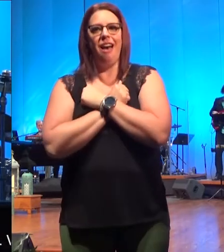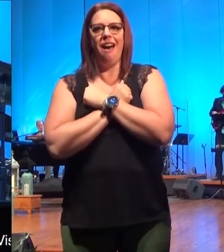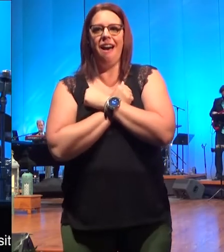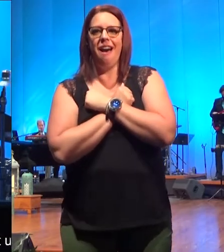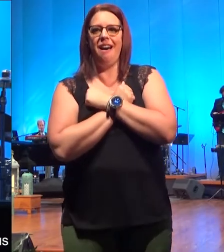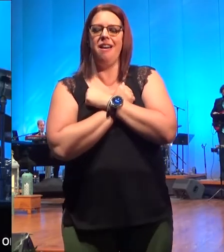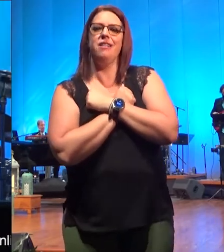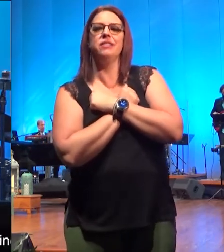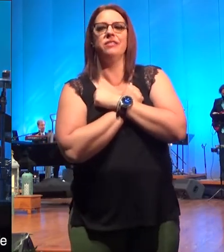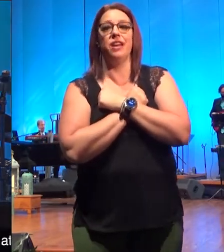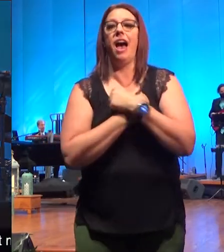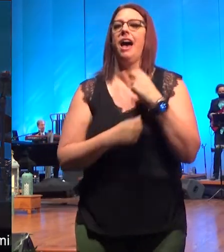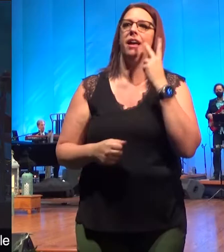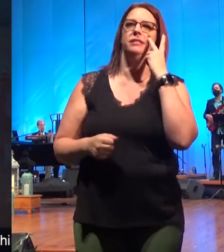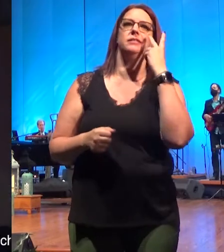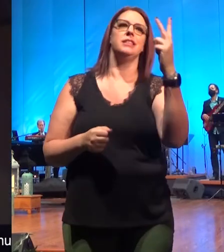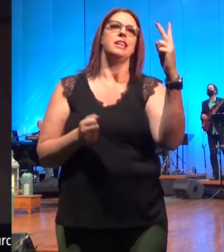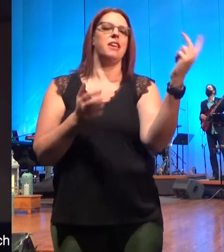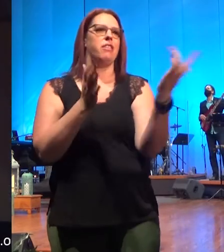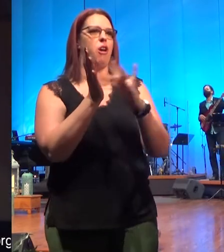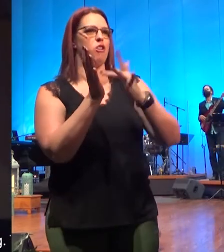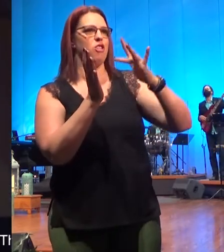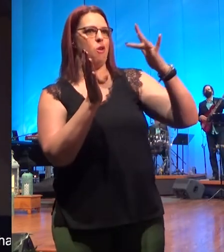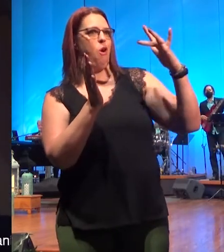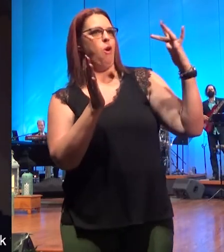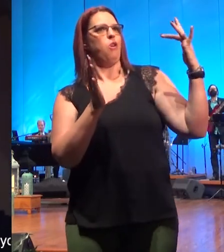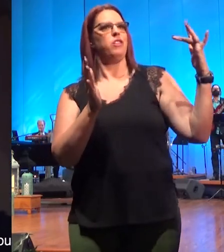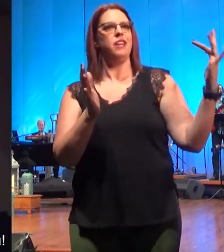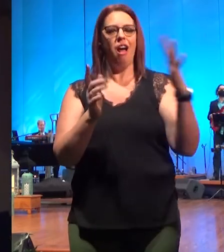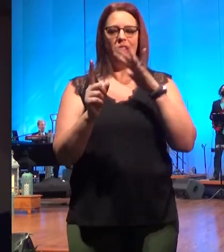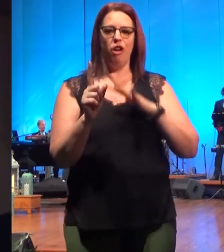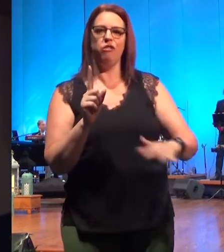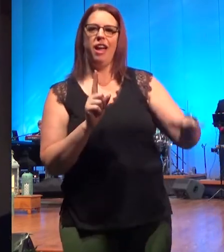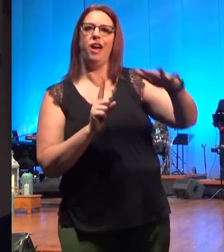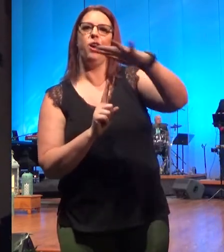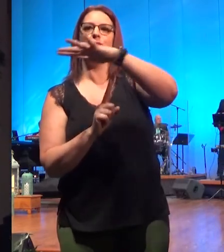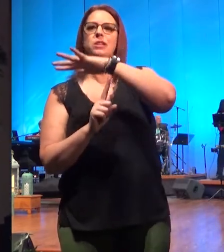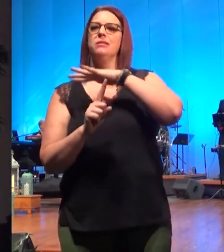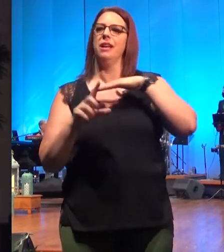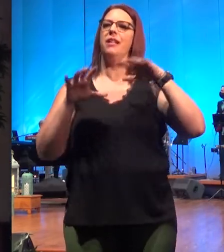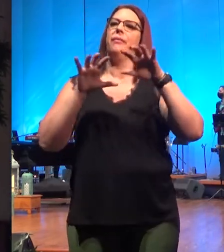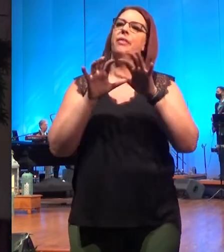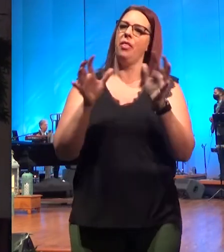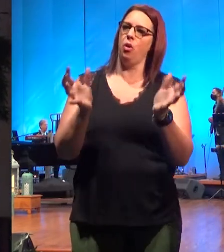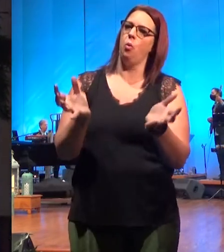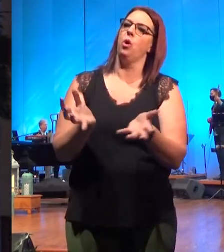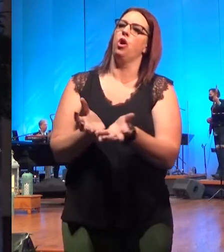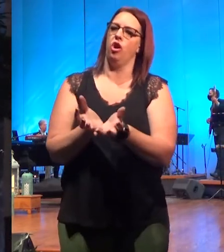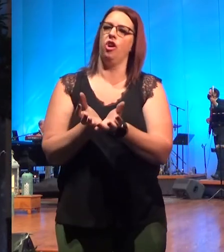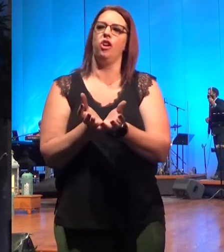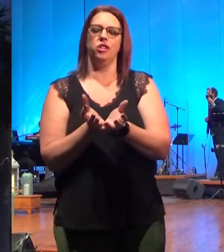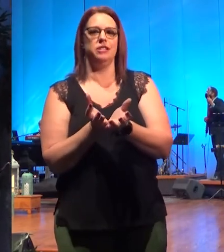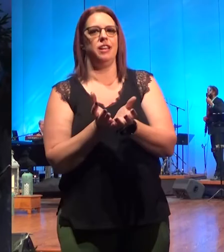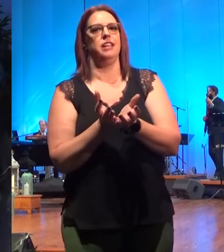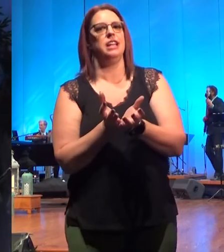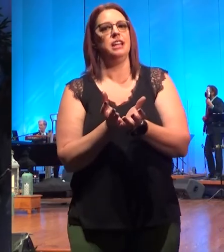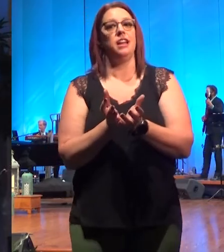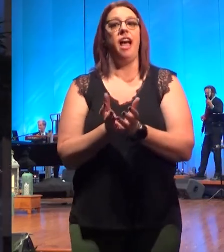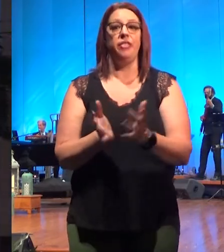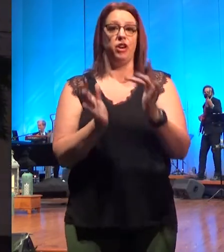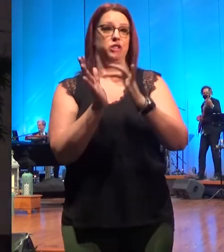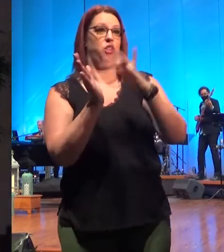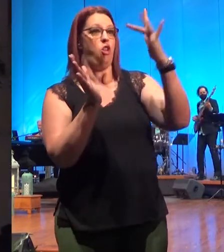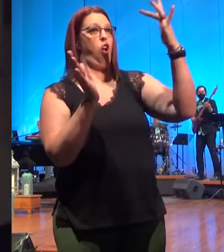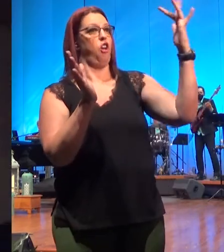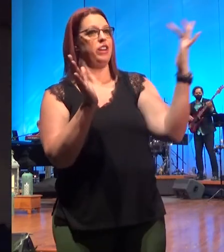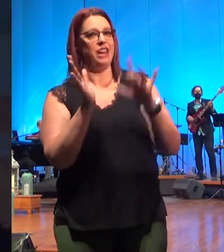love. I see the glory, there's glory all around in the world, and glory